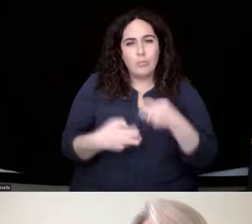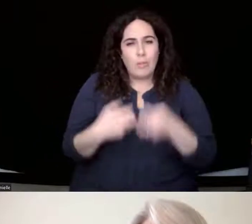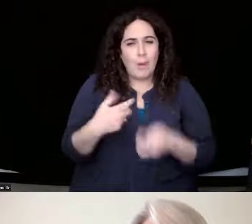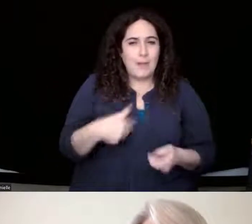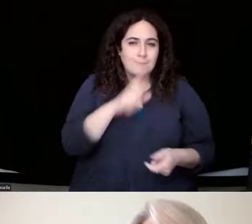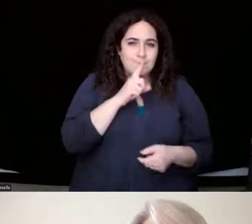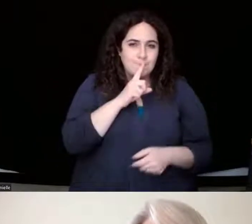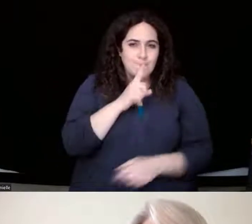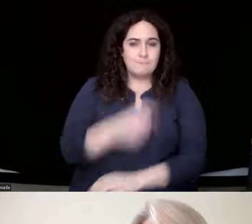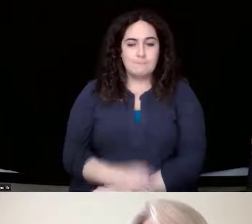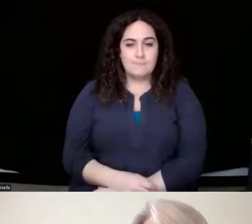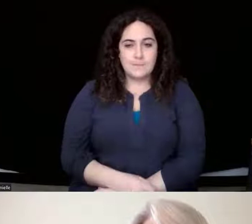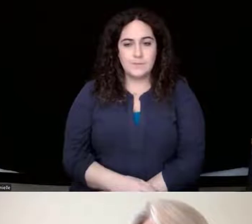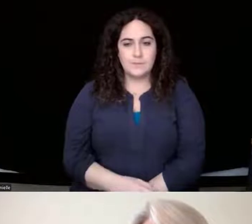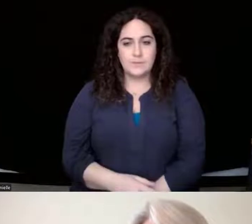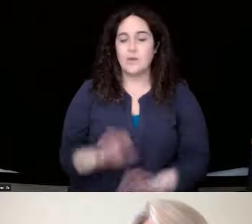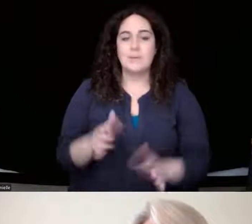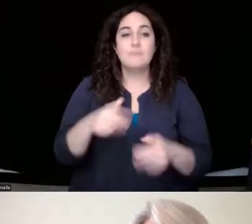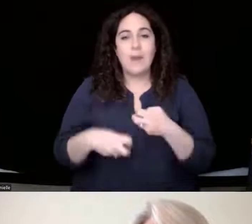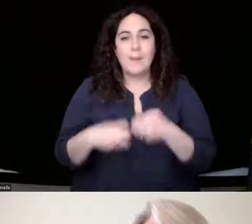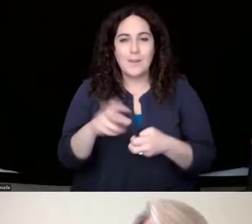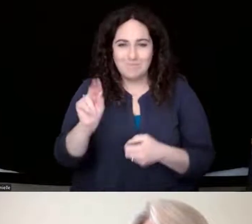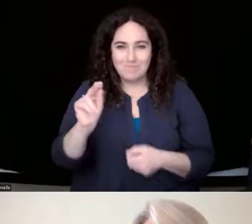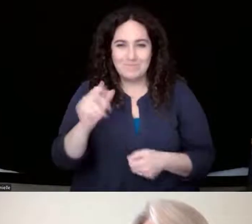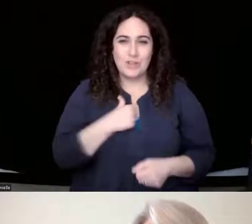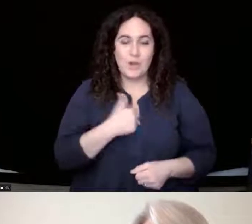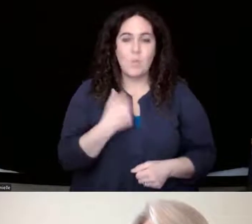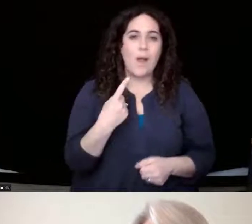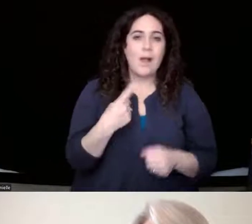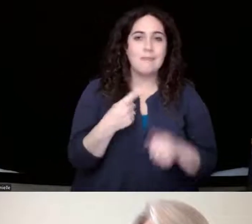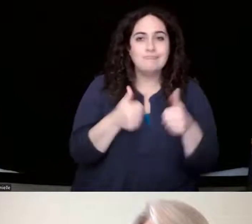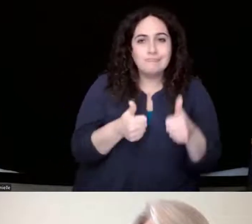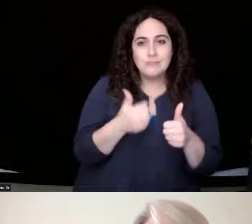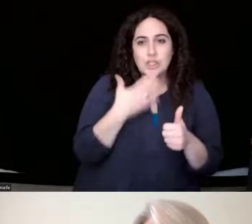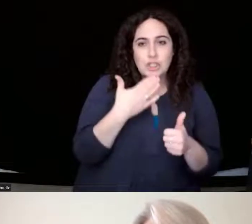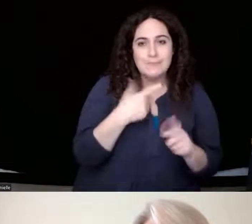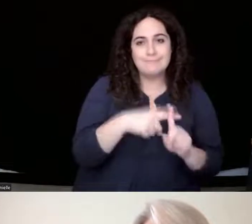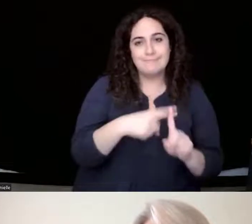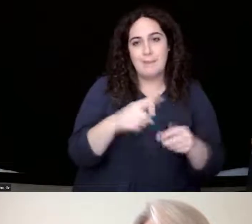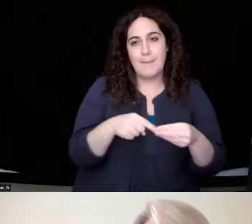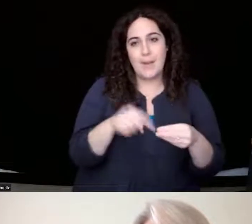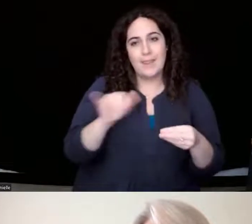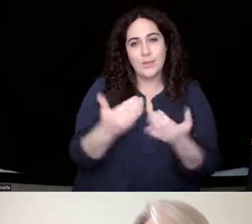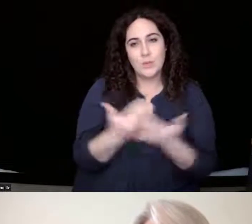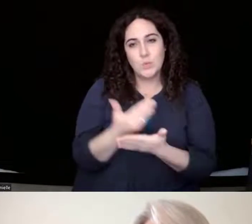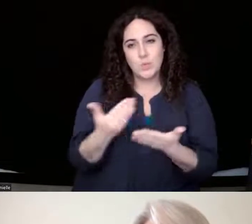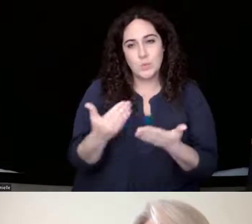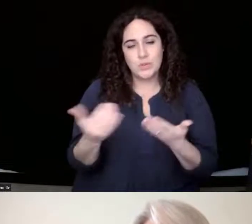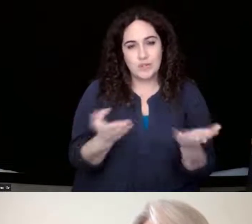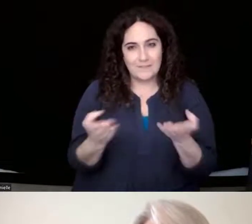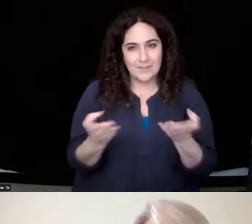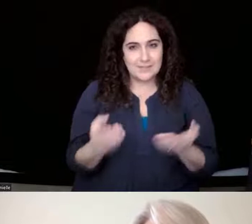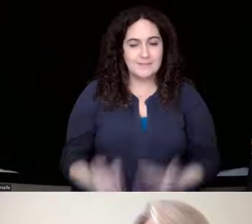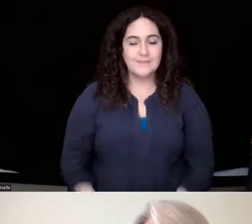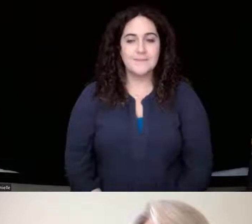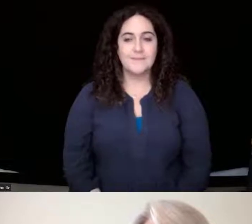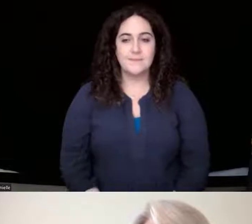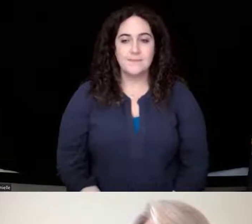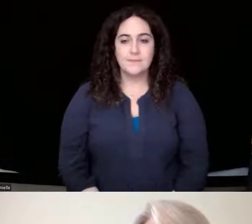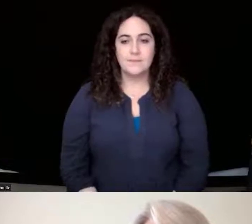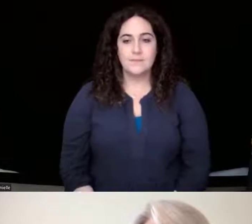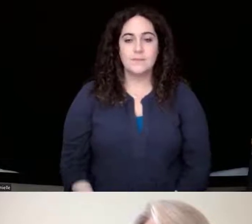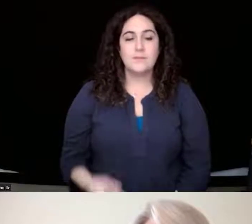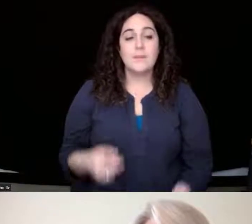mention, which is more of a positive, one of the reasons that they have this new publication system called